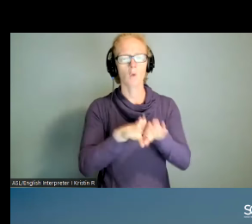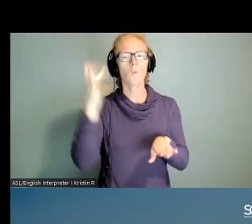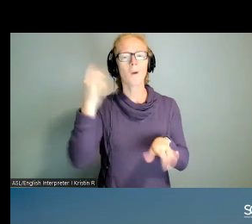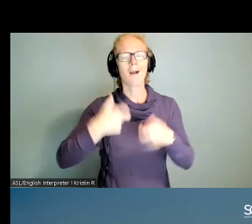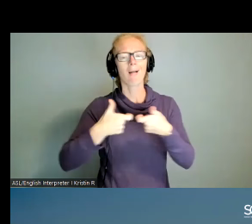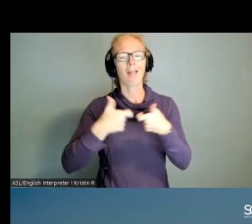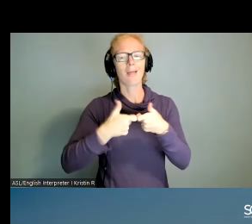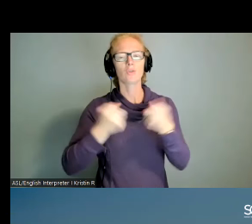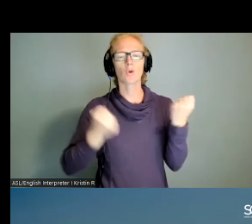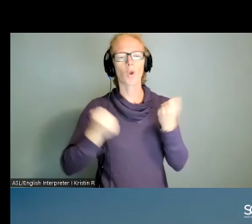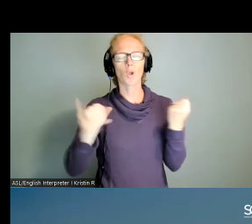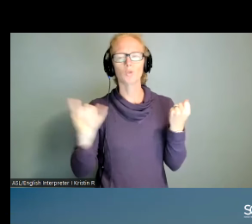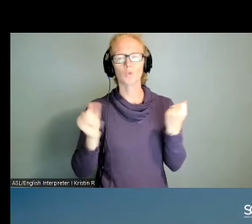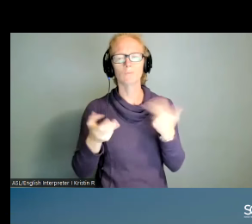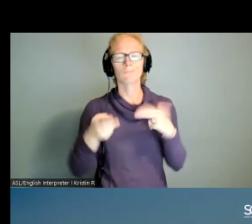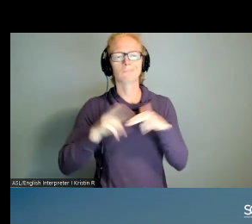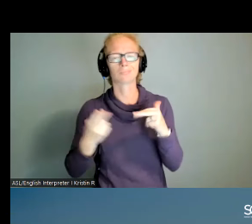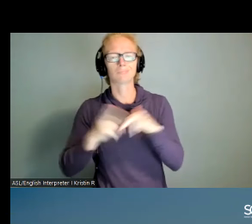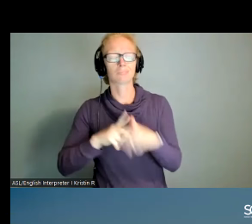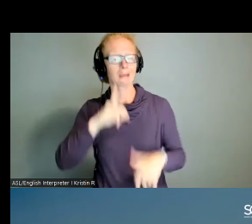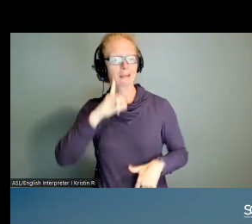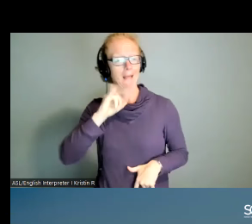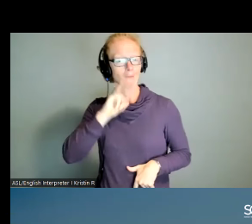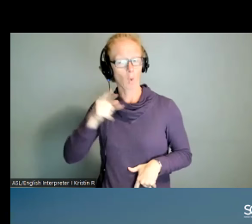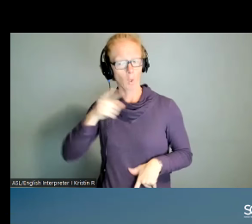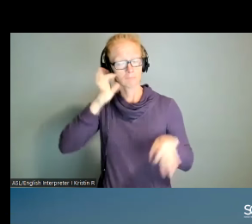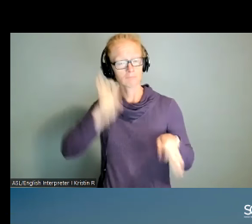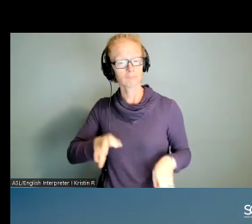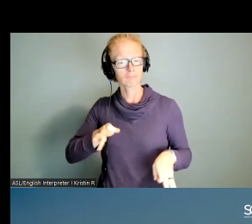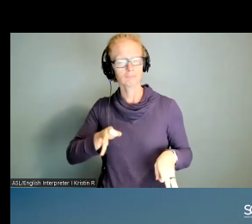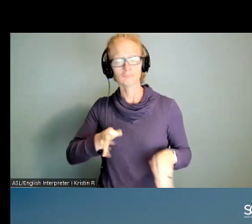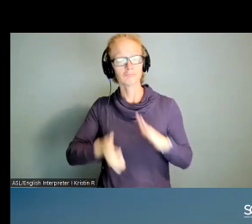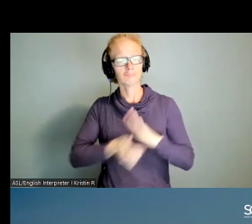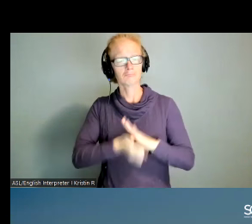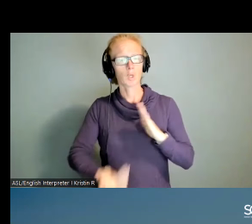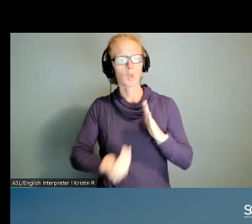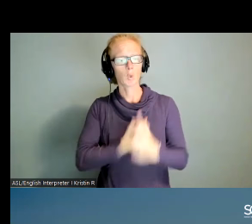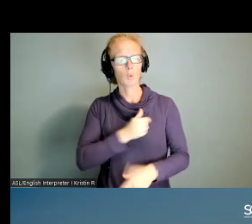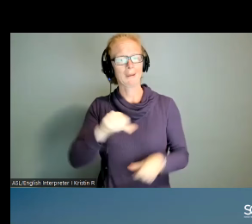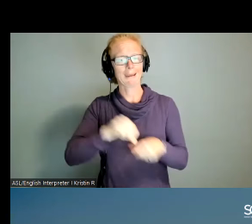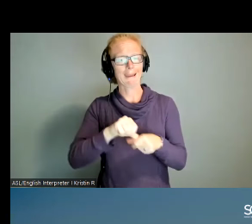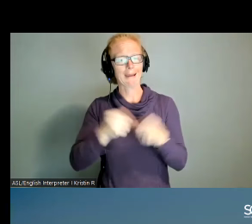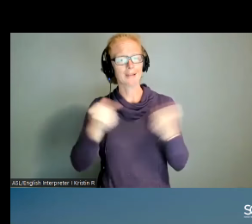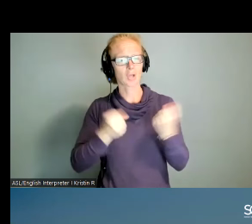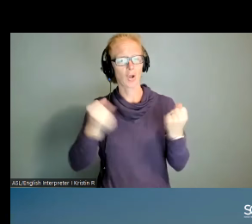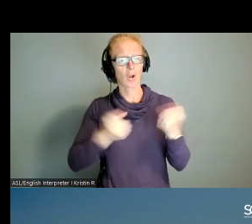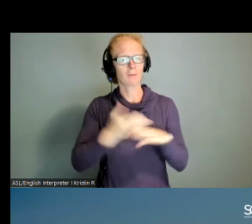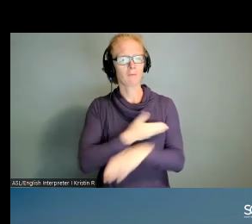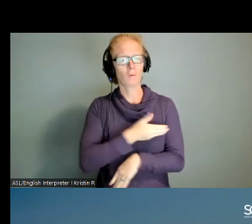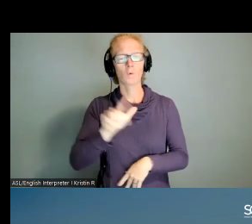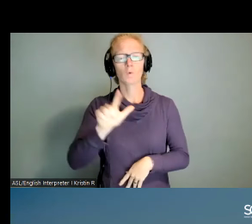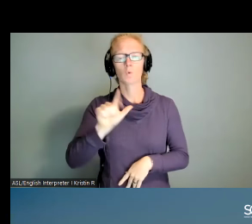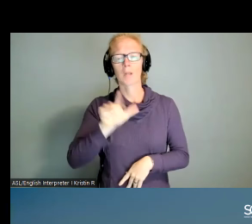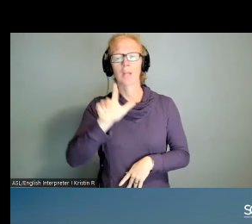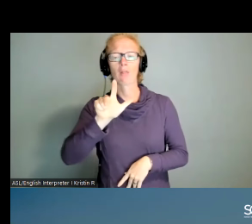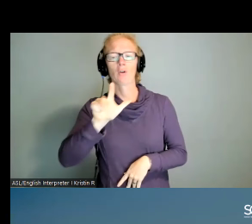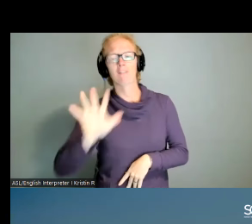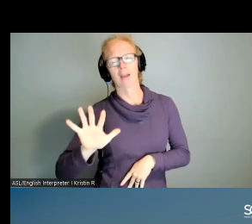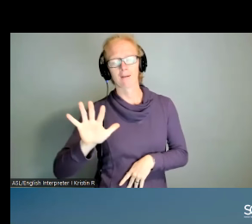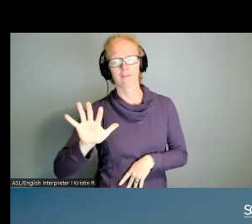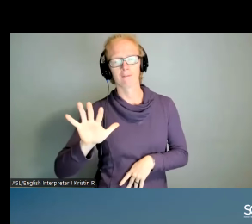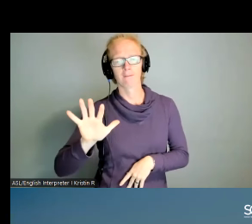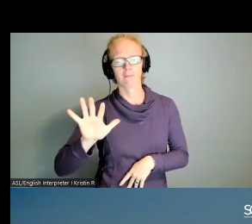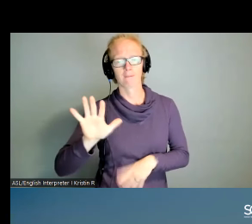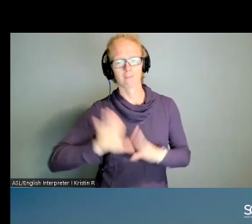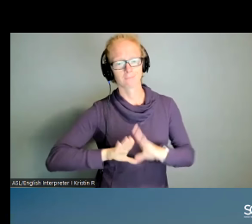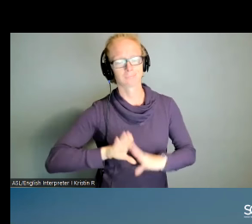vehicles. Just this year, California agreed to ban the sale of any new gas-powered cars by 2035. The rise of ride-hailing and